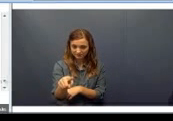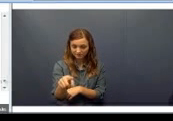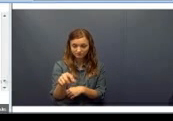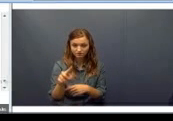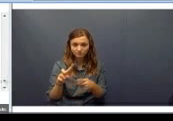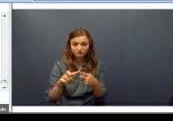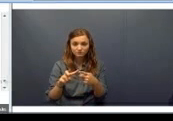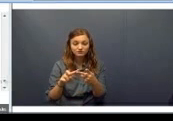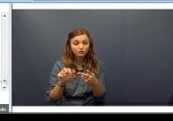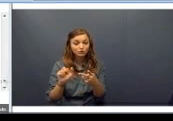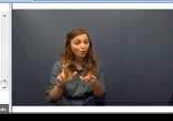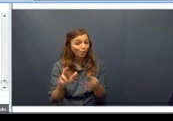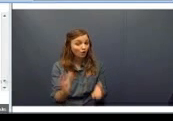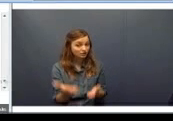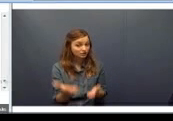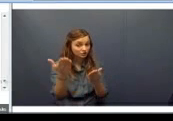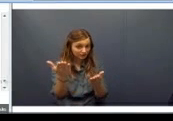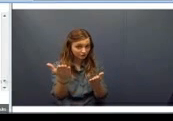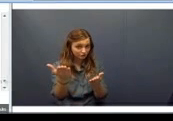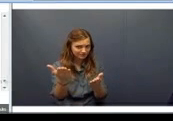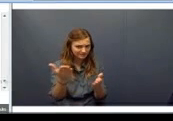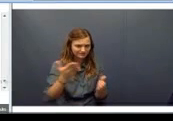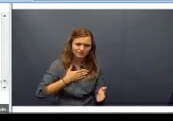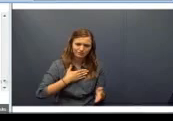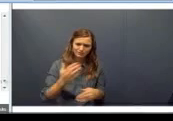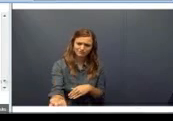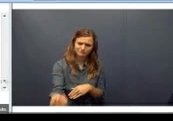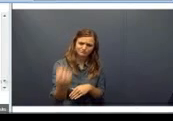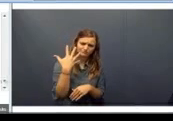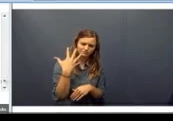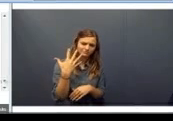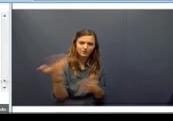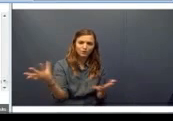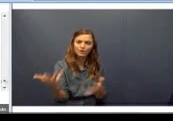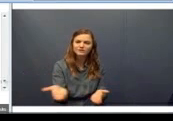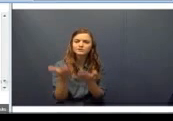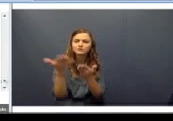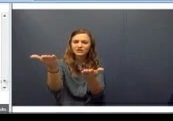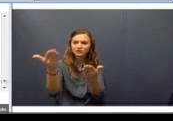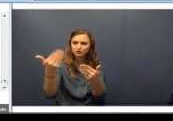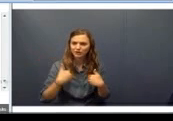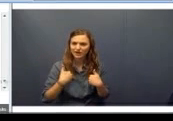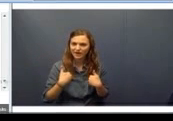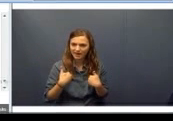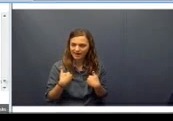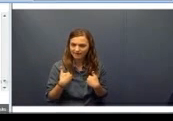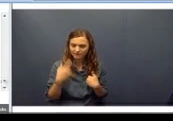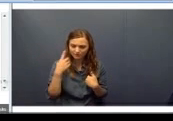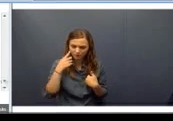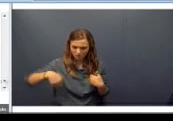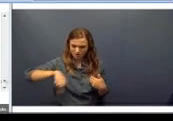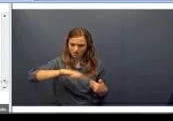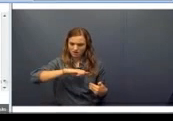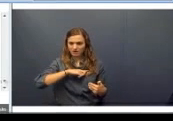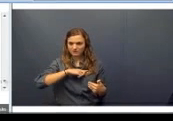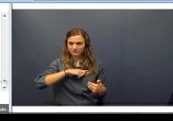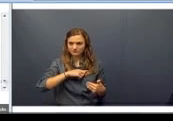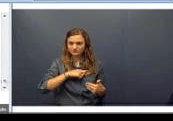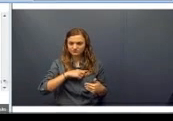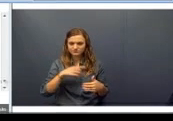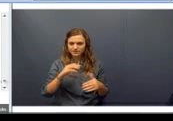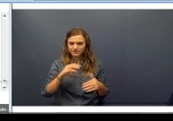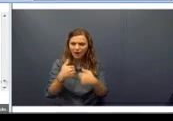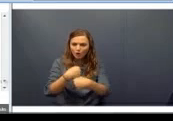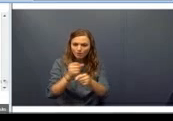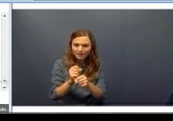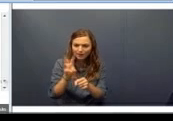send questions or suggestions to us. What suggestions do you have